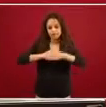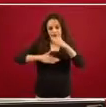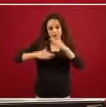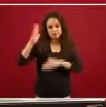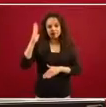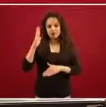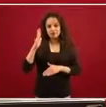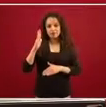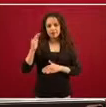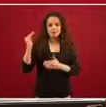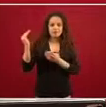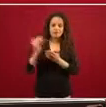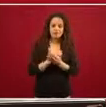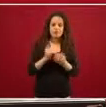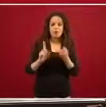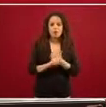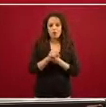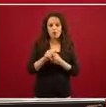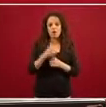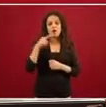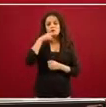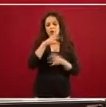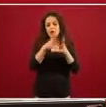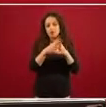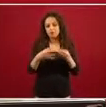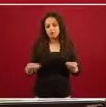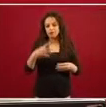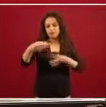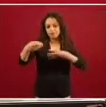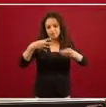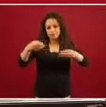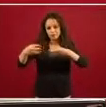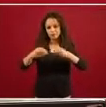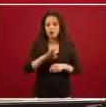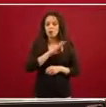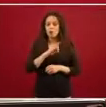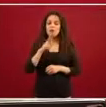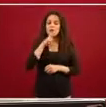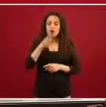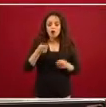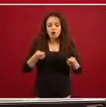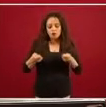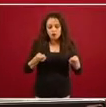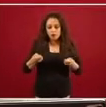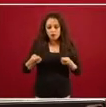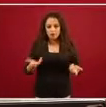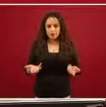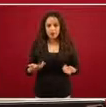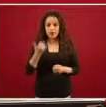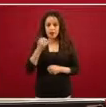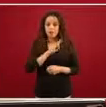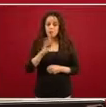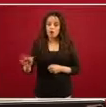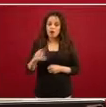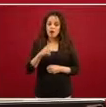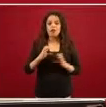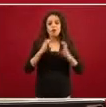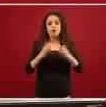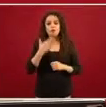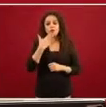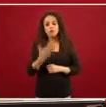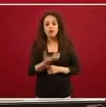to successfully come out of this epidemic. If we don't do so, we're going to suffer the